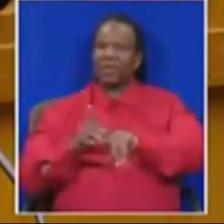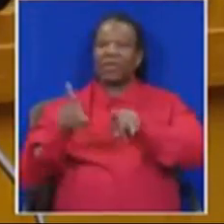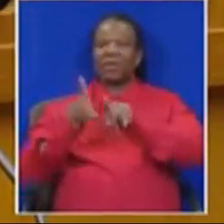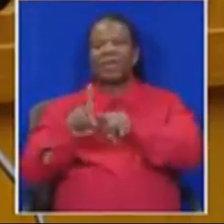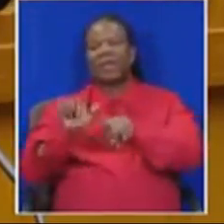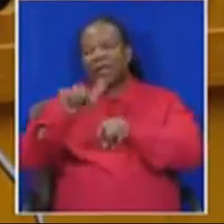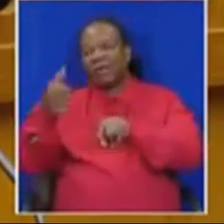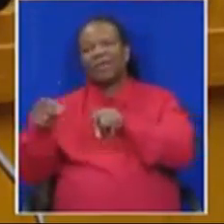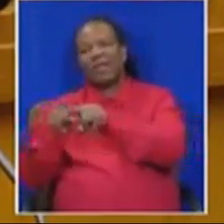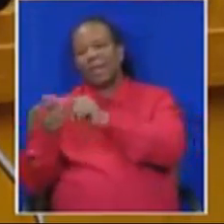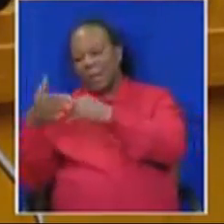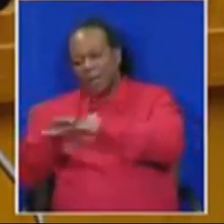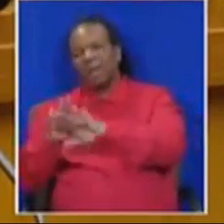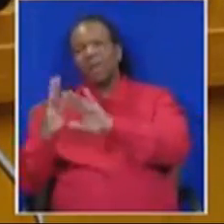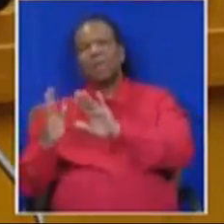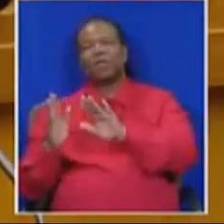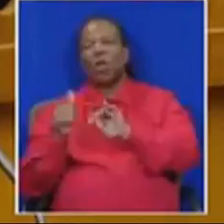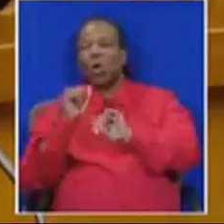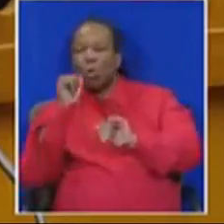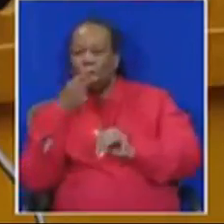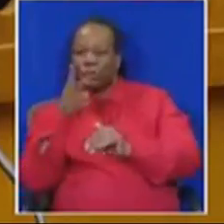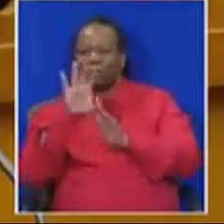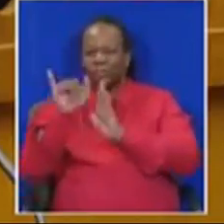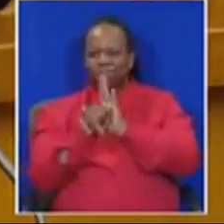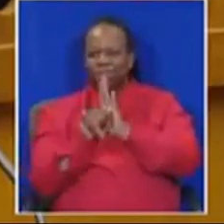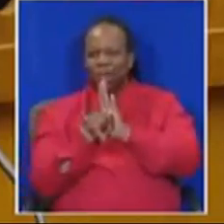areas where there has been policy weakness